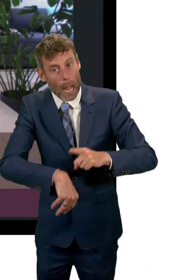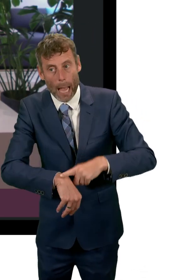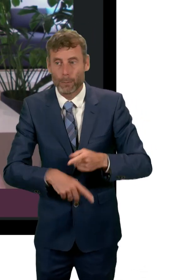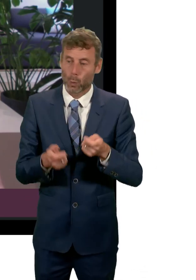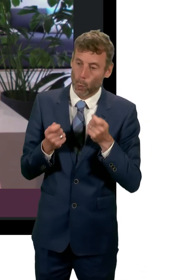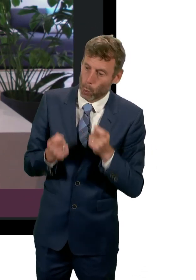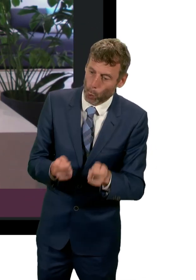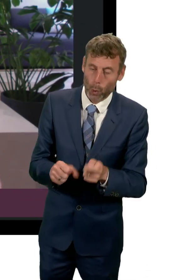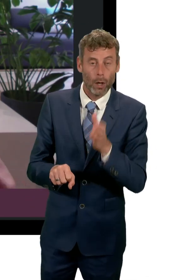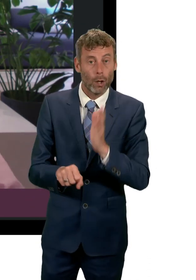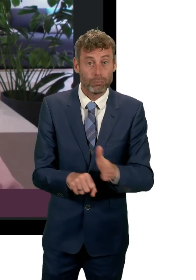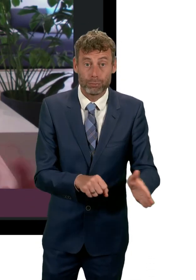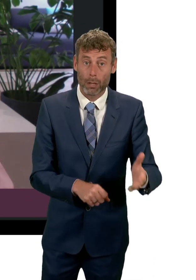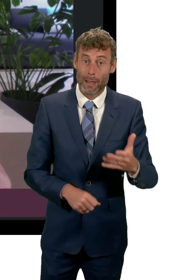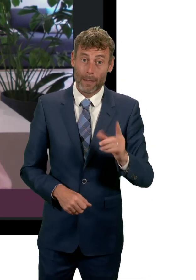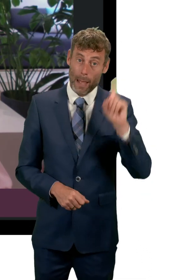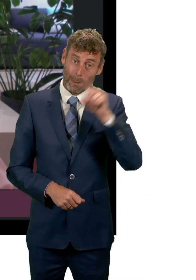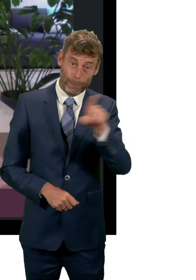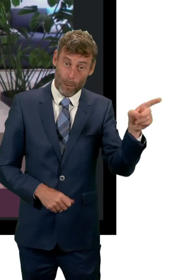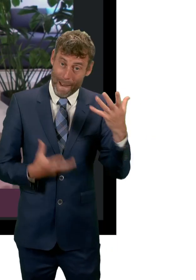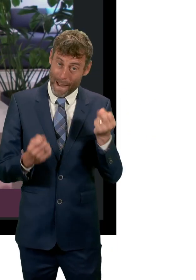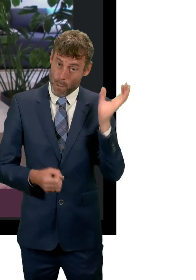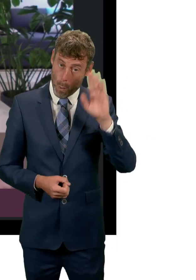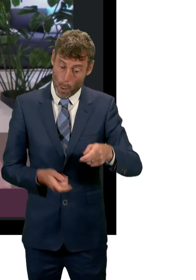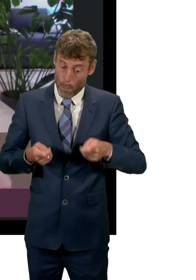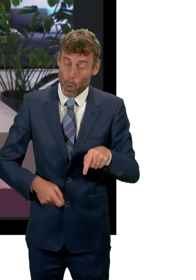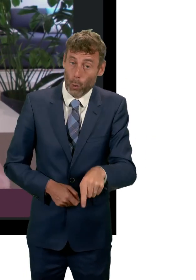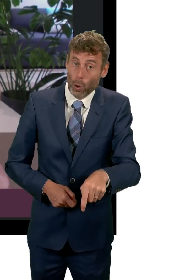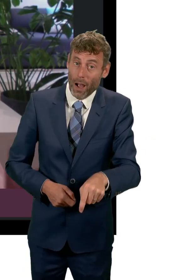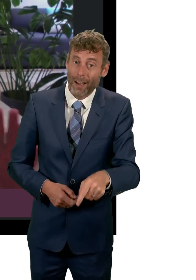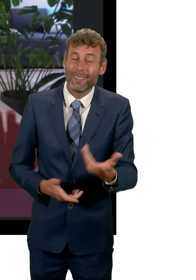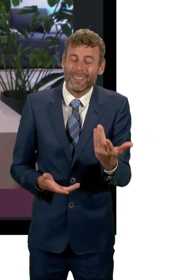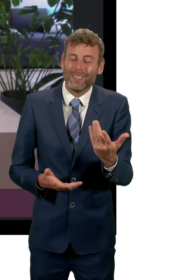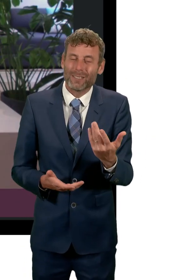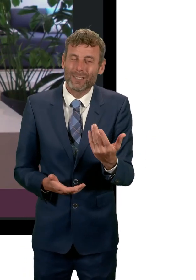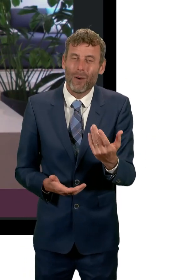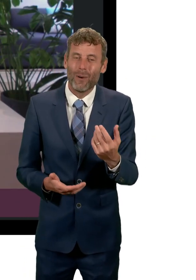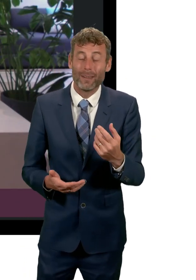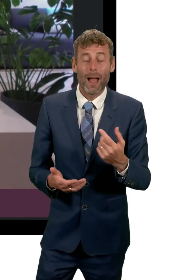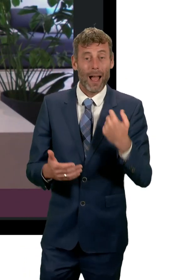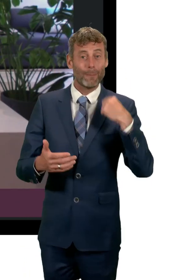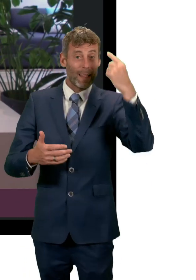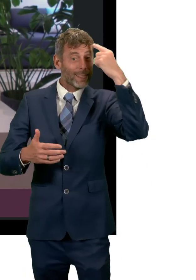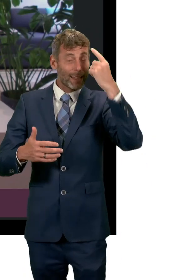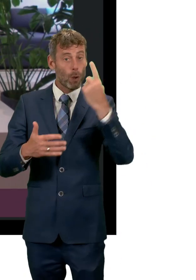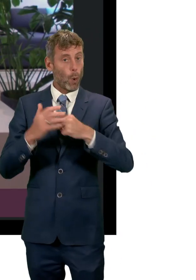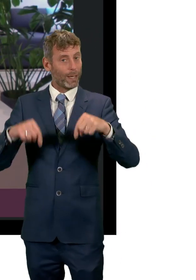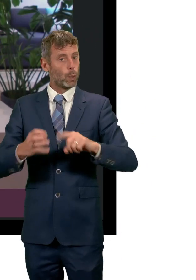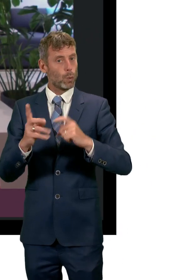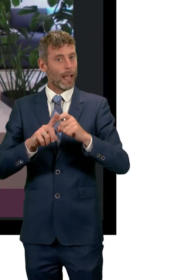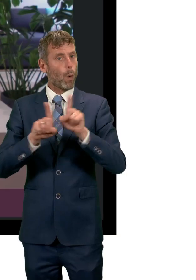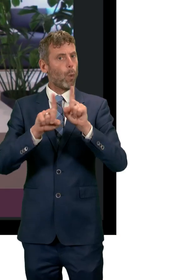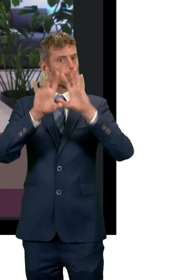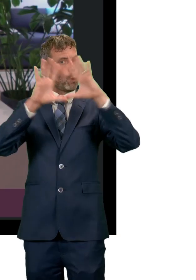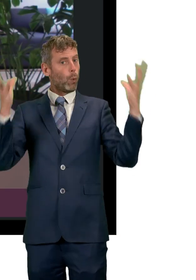you even have a cooker. So that, and again, I'm looking a lot in a global sense. So that we need, we have individual agency,